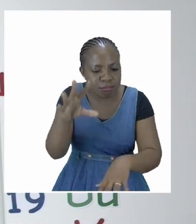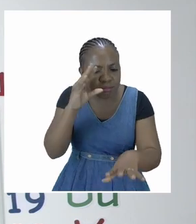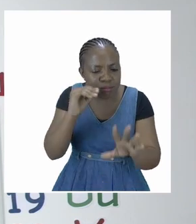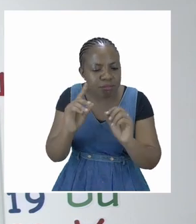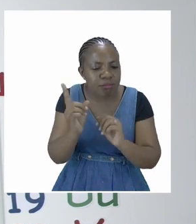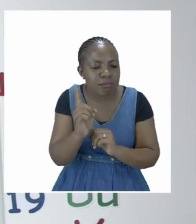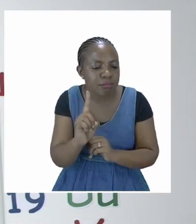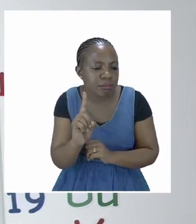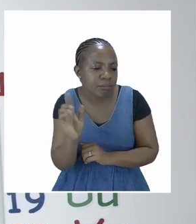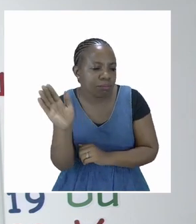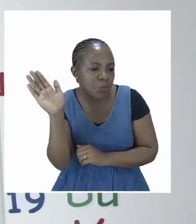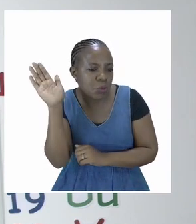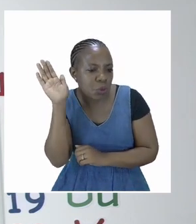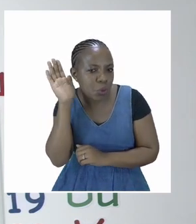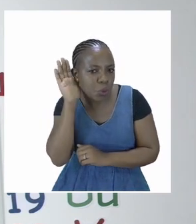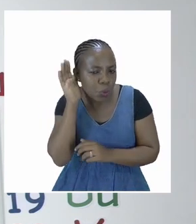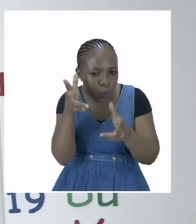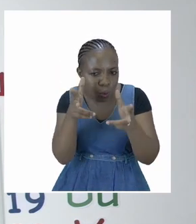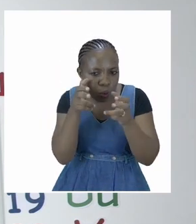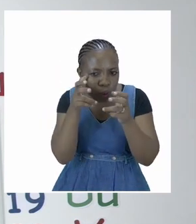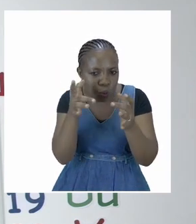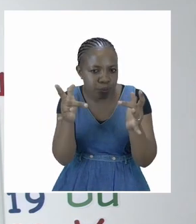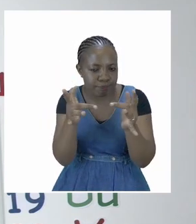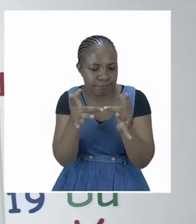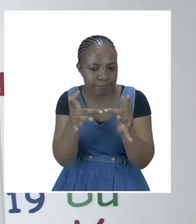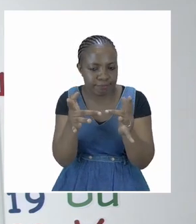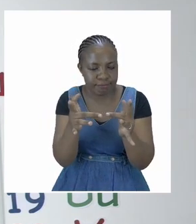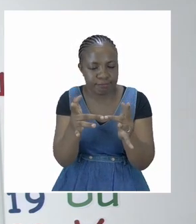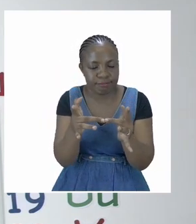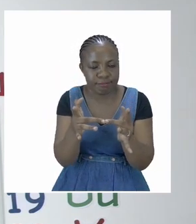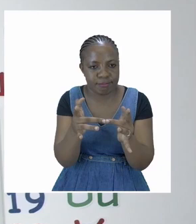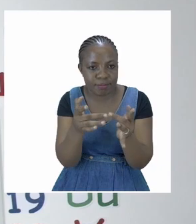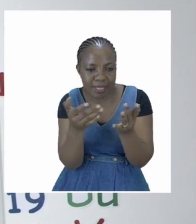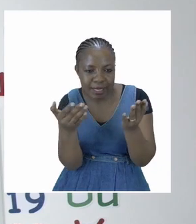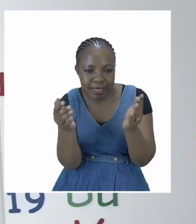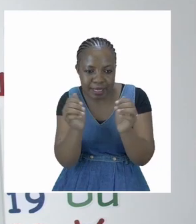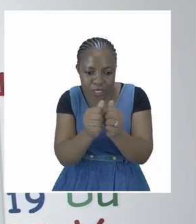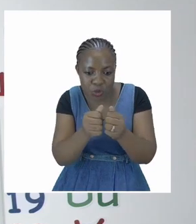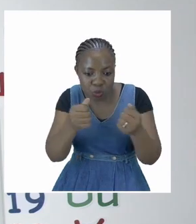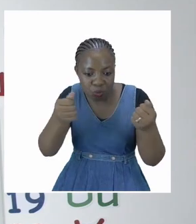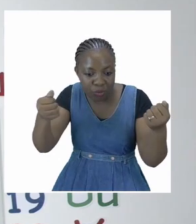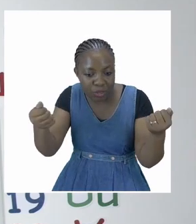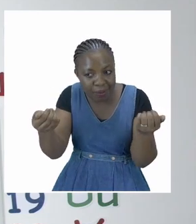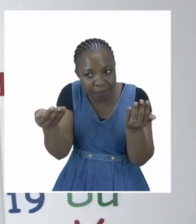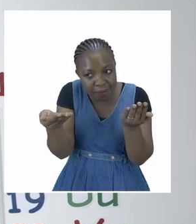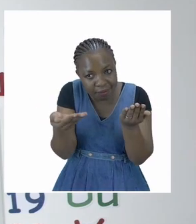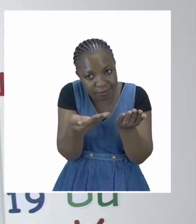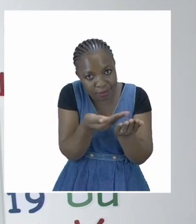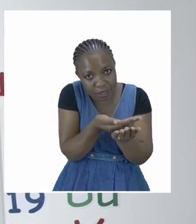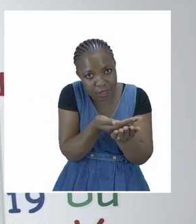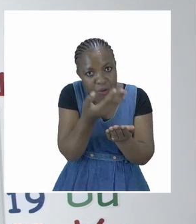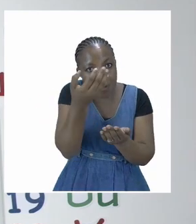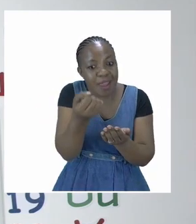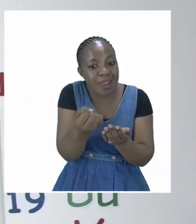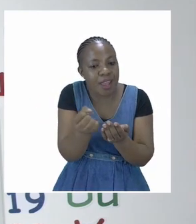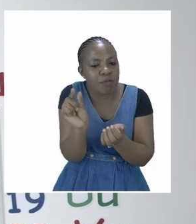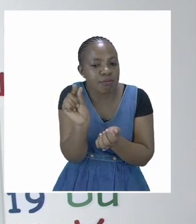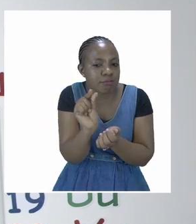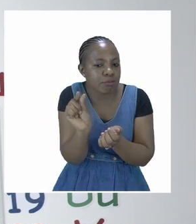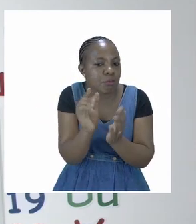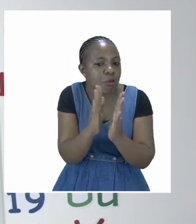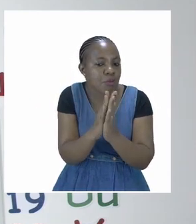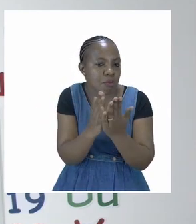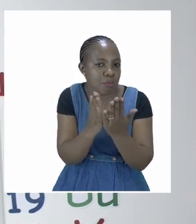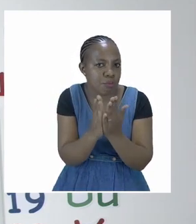or watching online. Inside the newspapers, there is an insert of the lesson